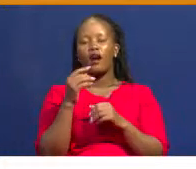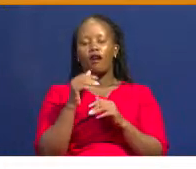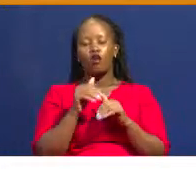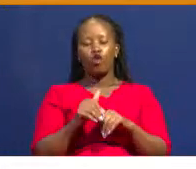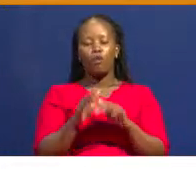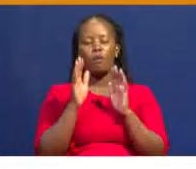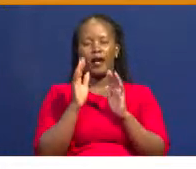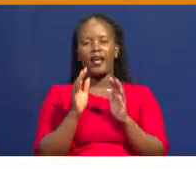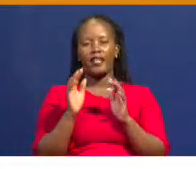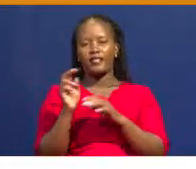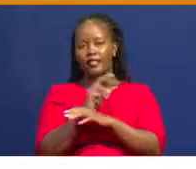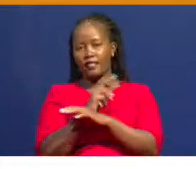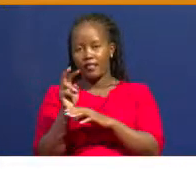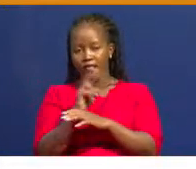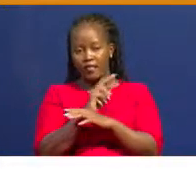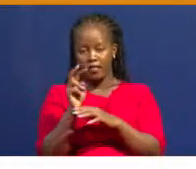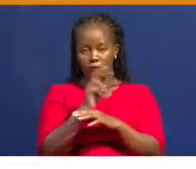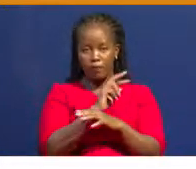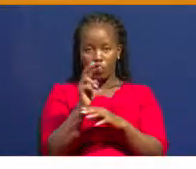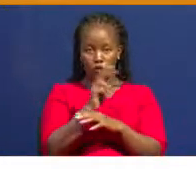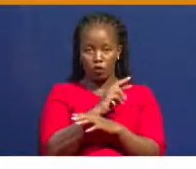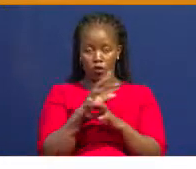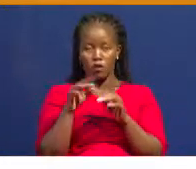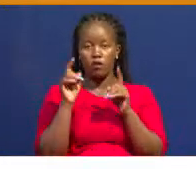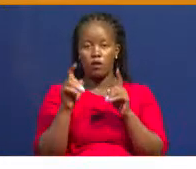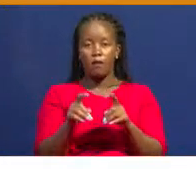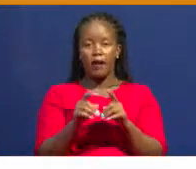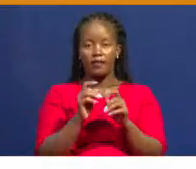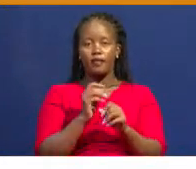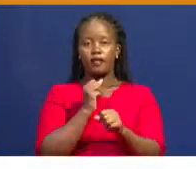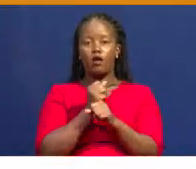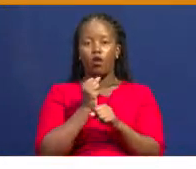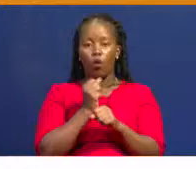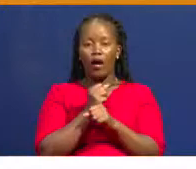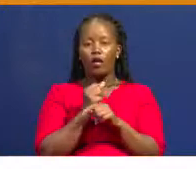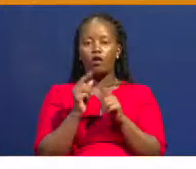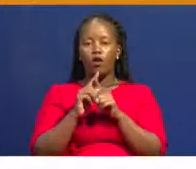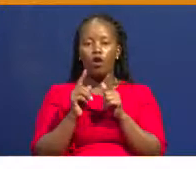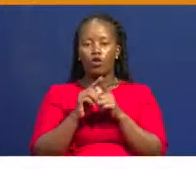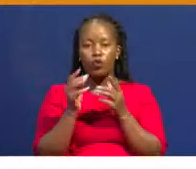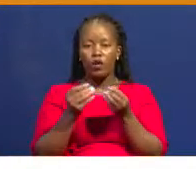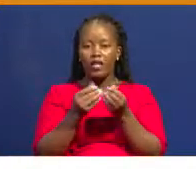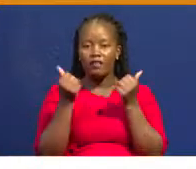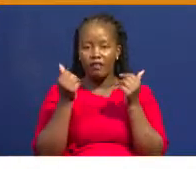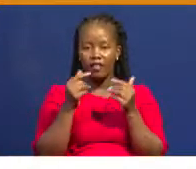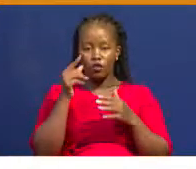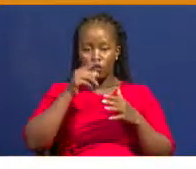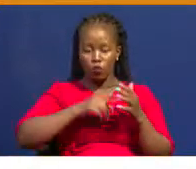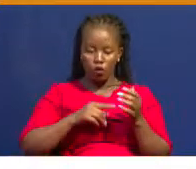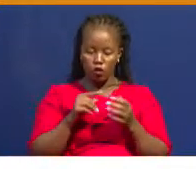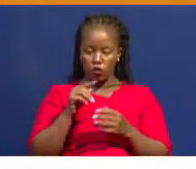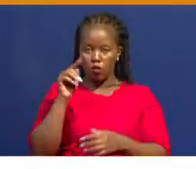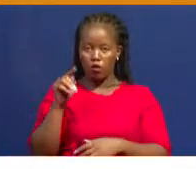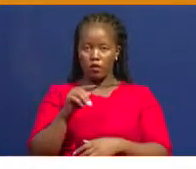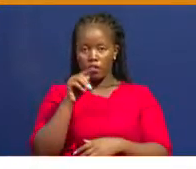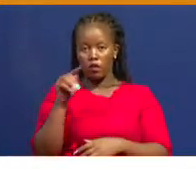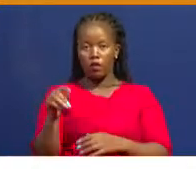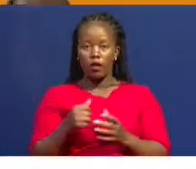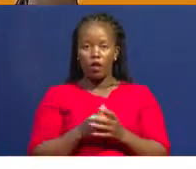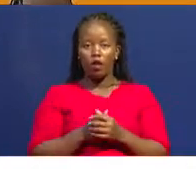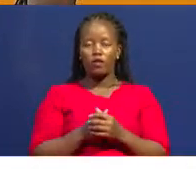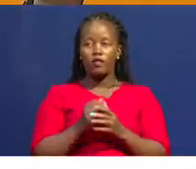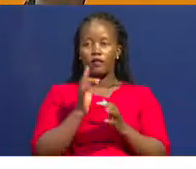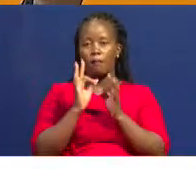inspection. You have to go and comply with the fare to rectify what was found to be wrong. If you